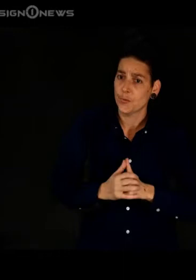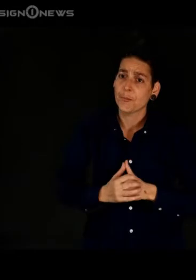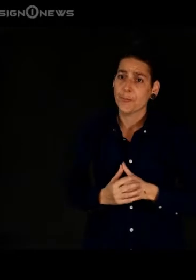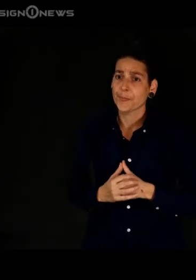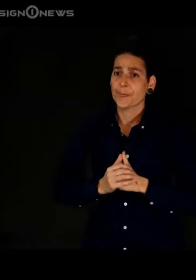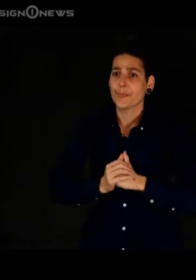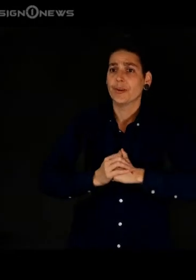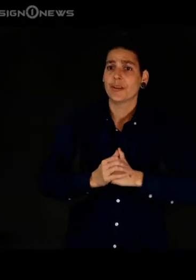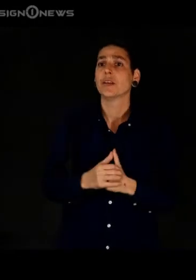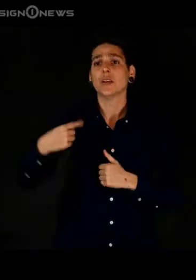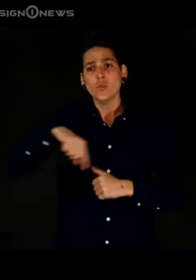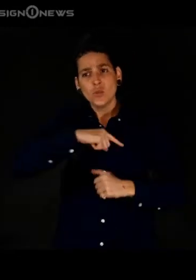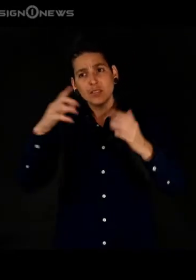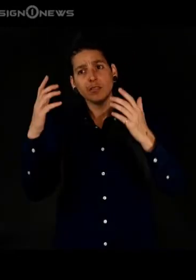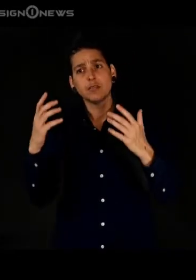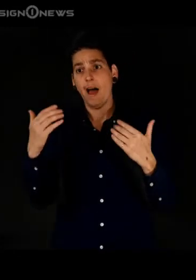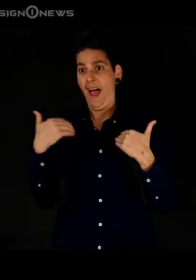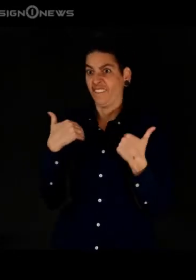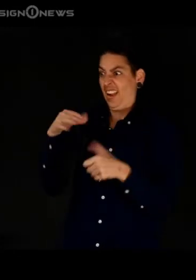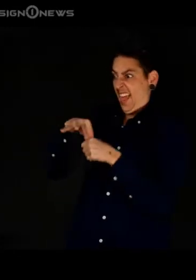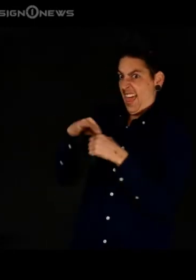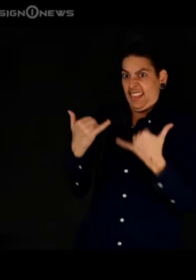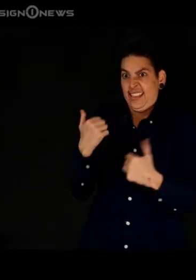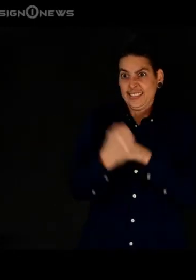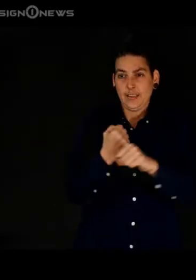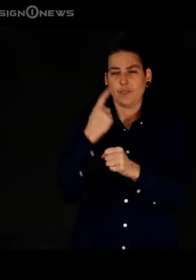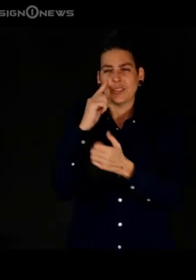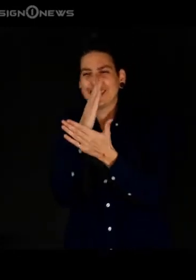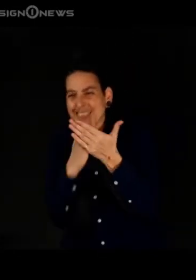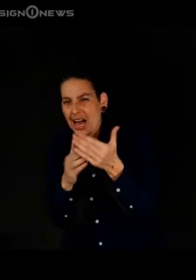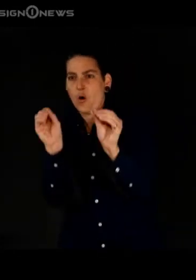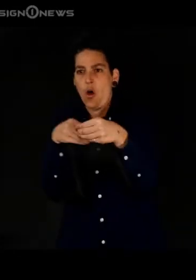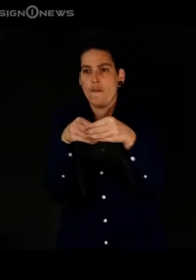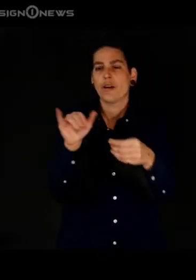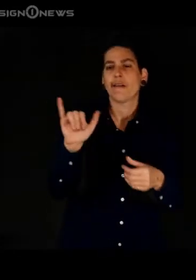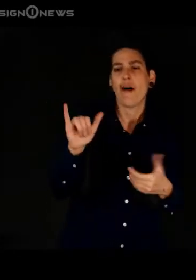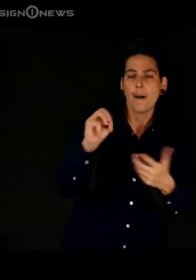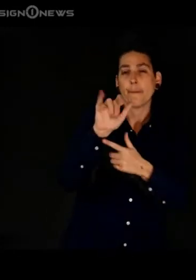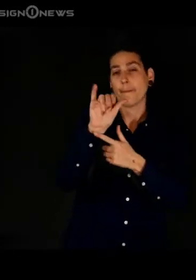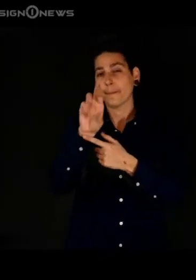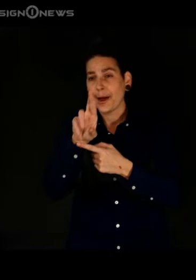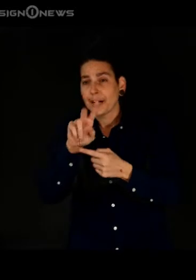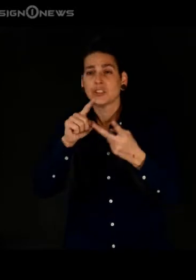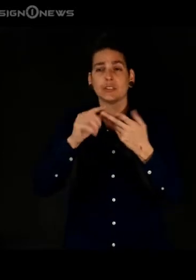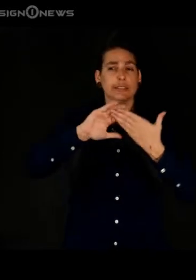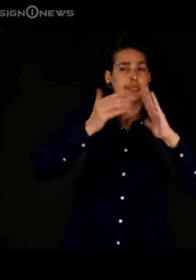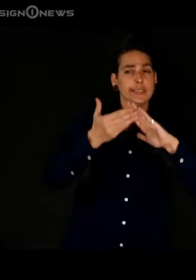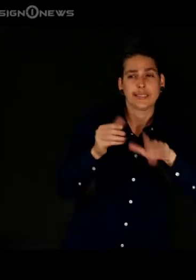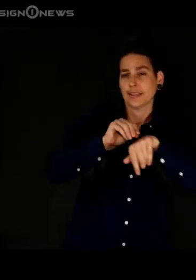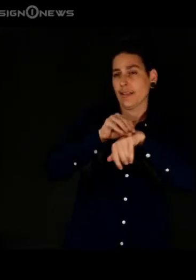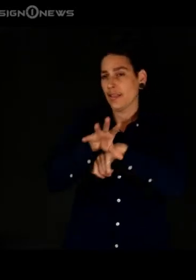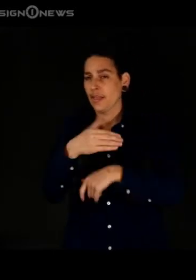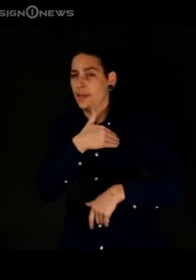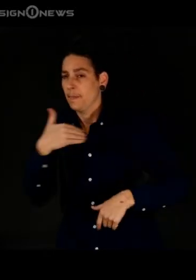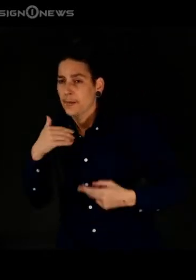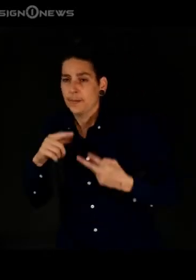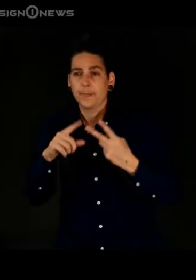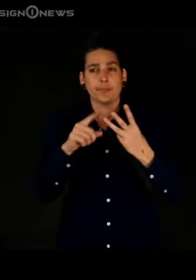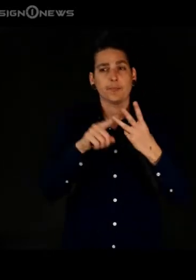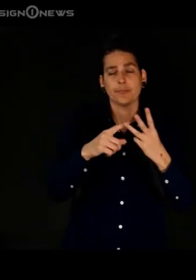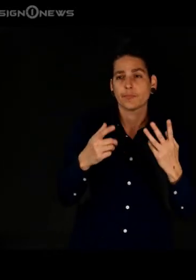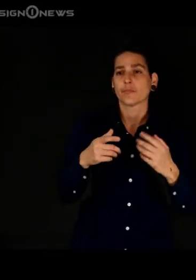an election this year for some office like mayor, city council members, or